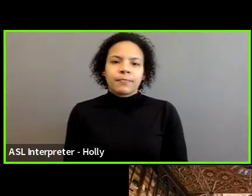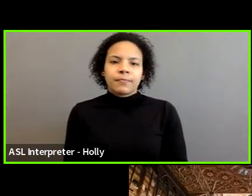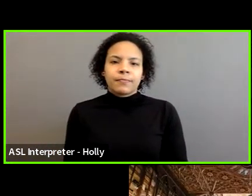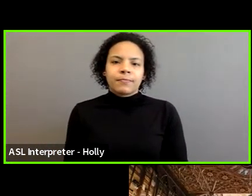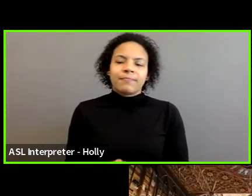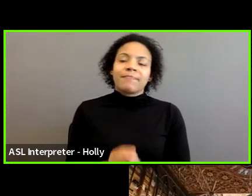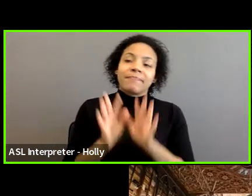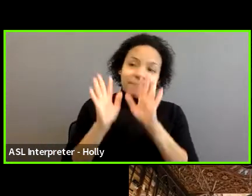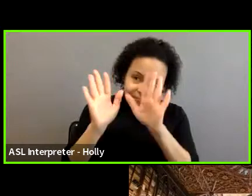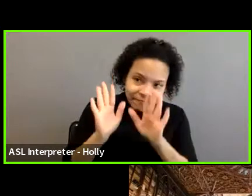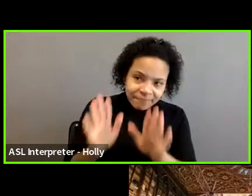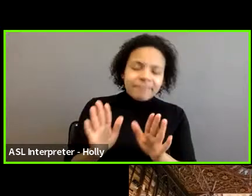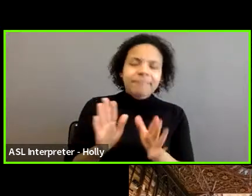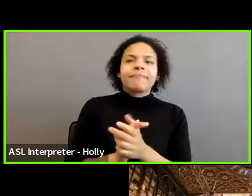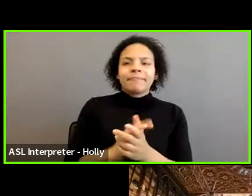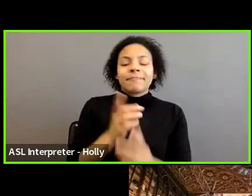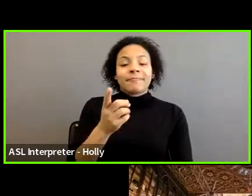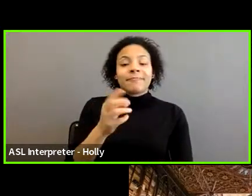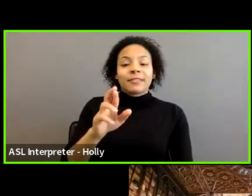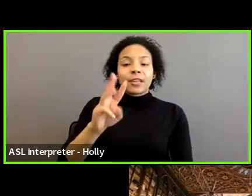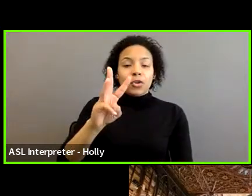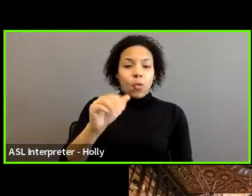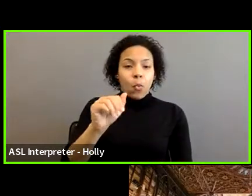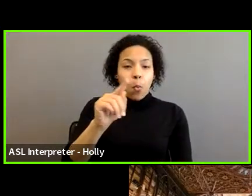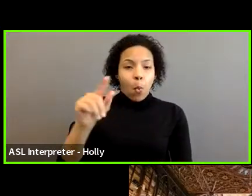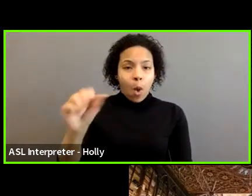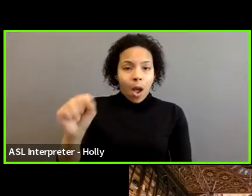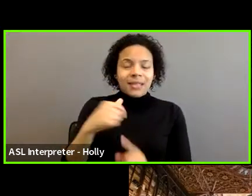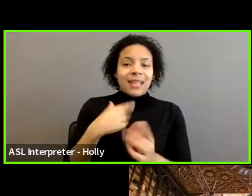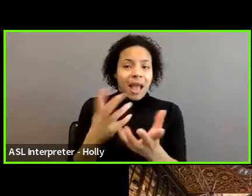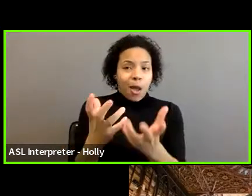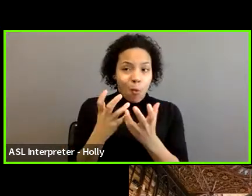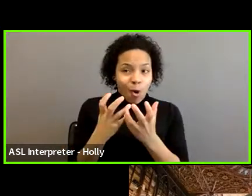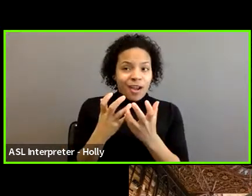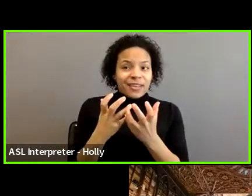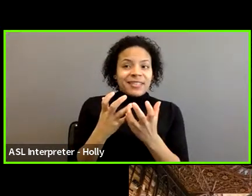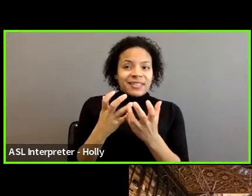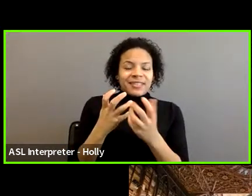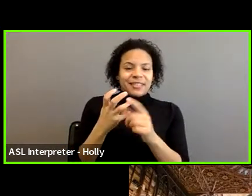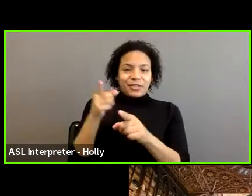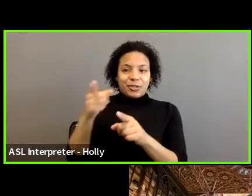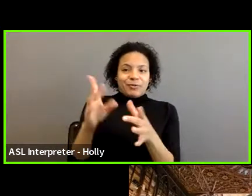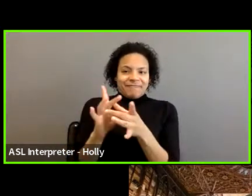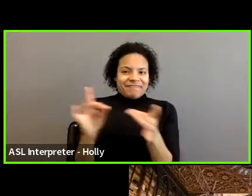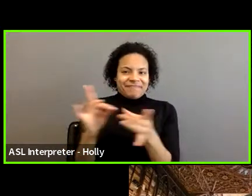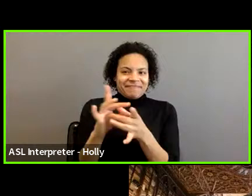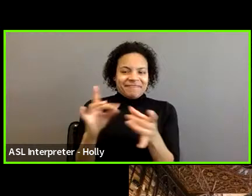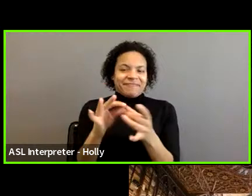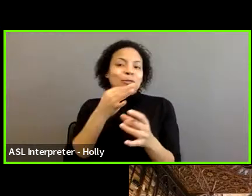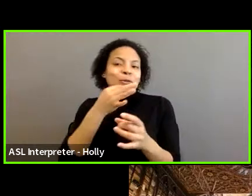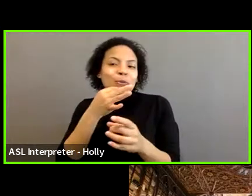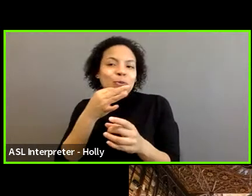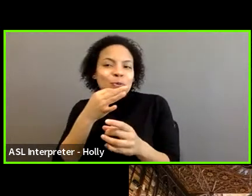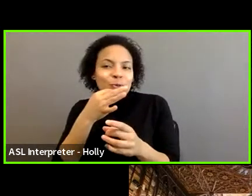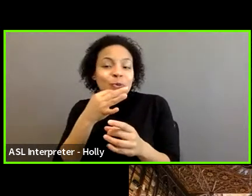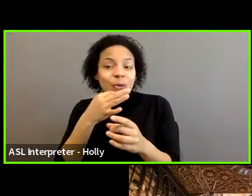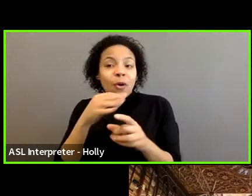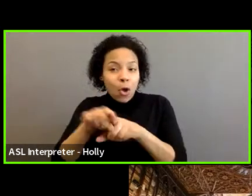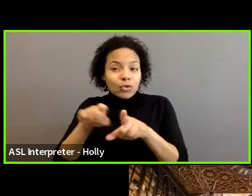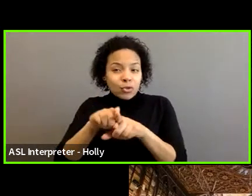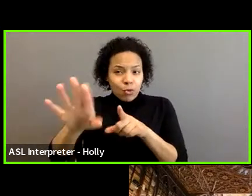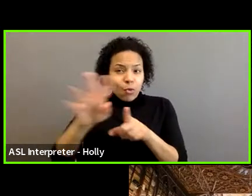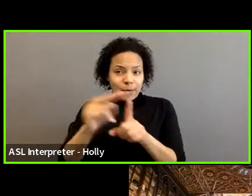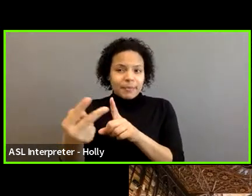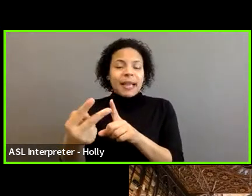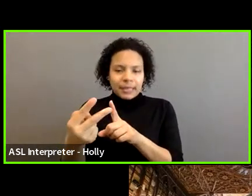Excellent, excellent. And Dr. Watts, I'm going to have you chime in just a moment about a lot of these concepts, because I know that